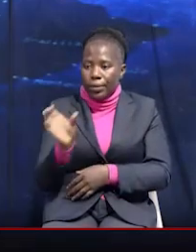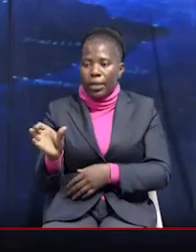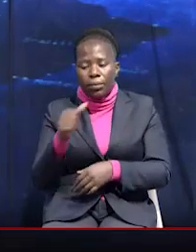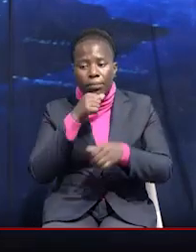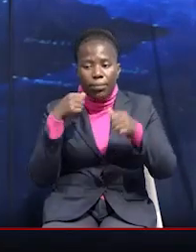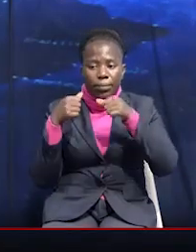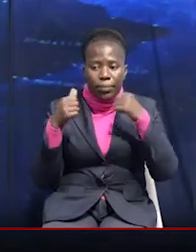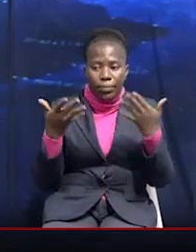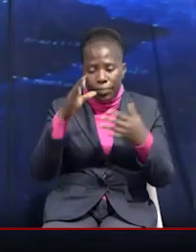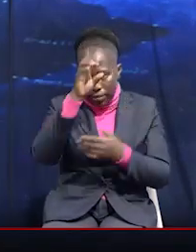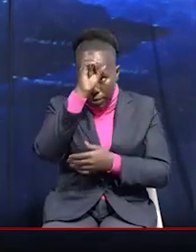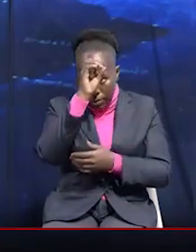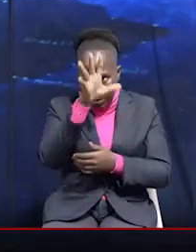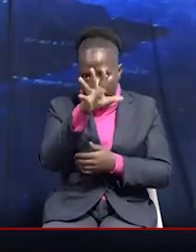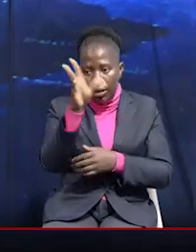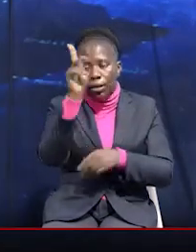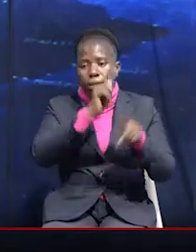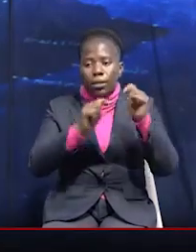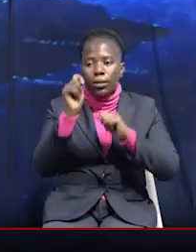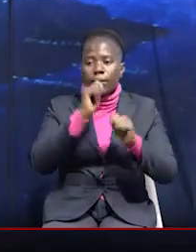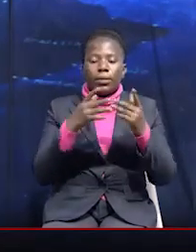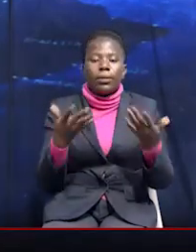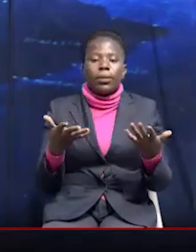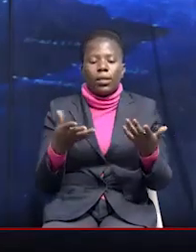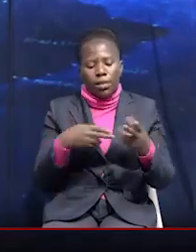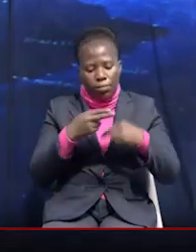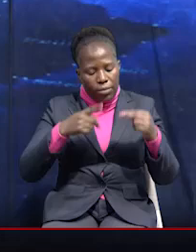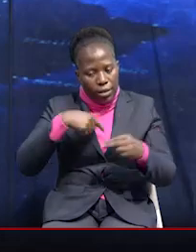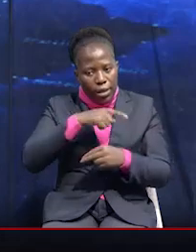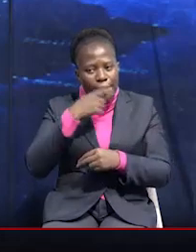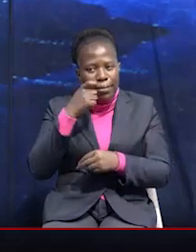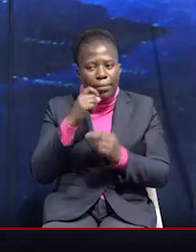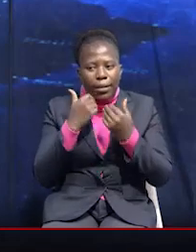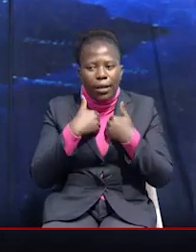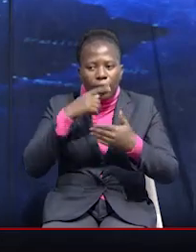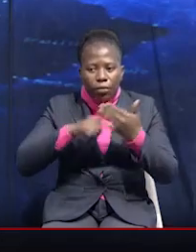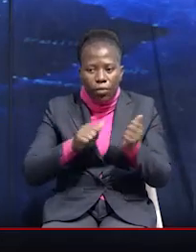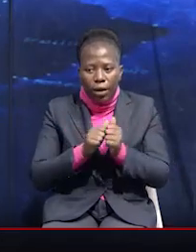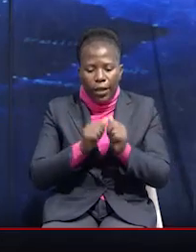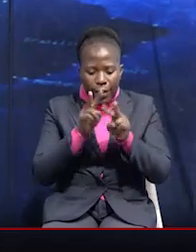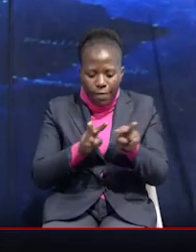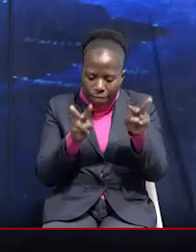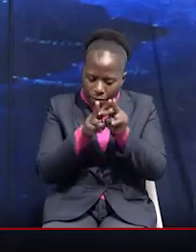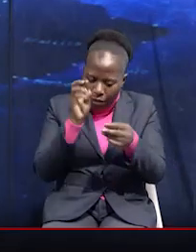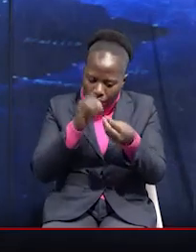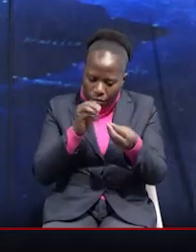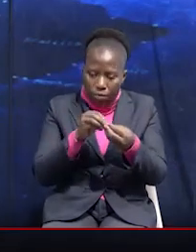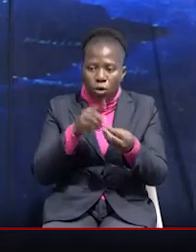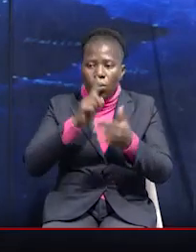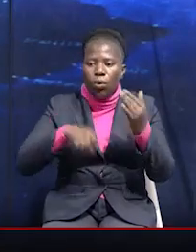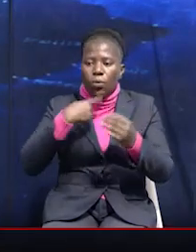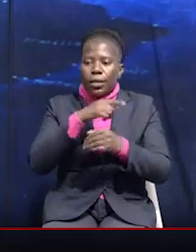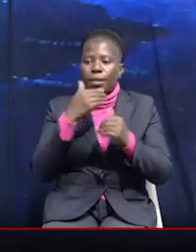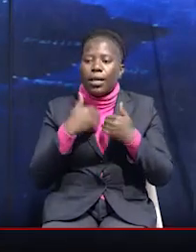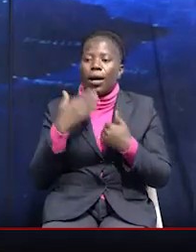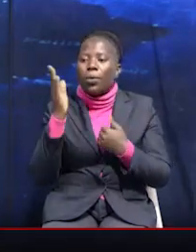agriculture, mining, tourism. So we need to cultivate that mind of adding value to what we have, especially on the primary